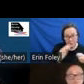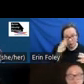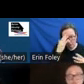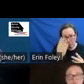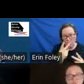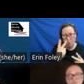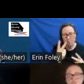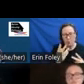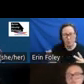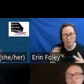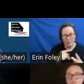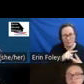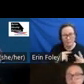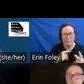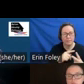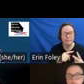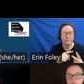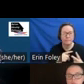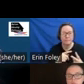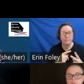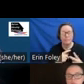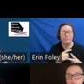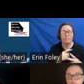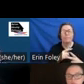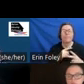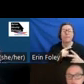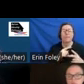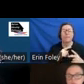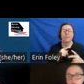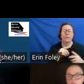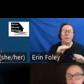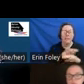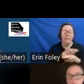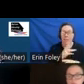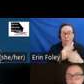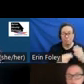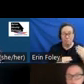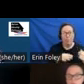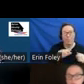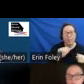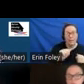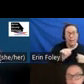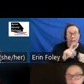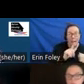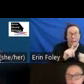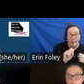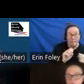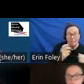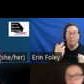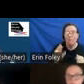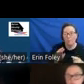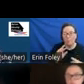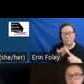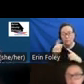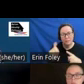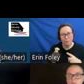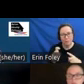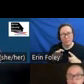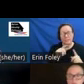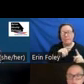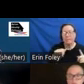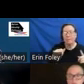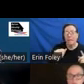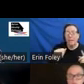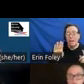you need to be aware of an issue that affects both ABLE accounts and self-funded special needs trust. ABLE